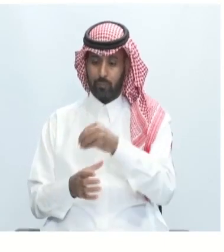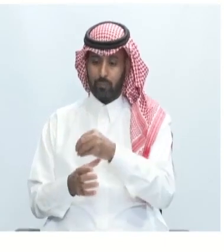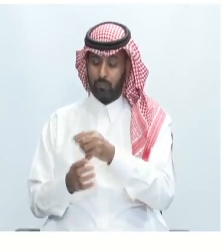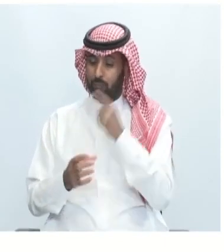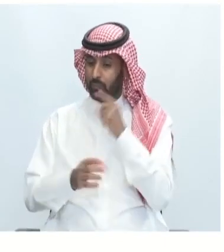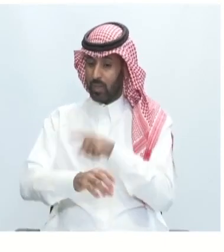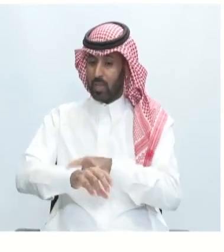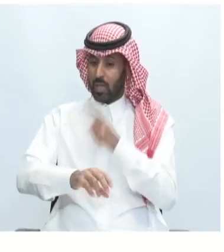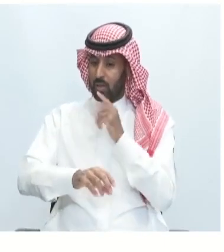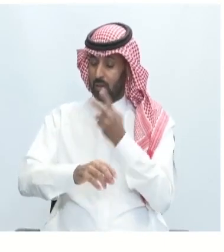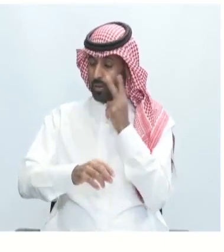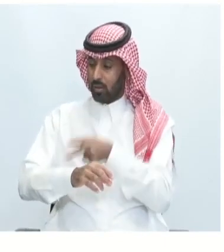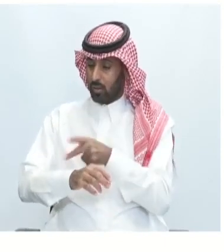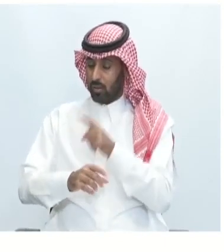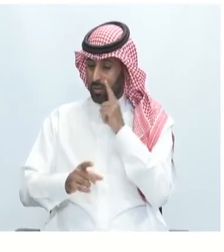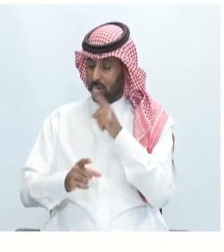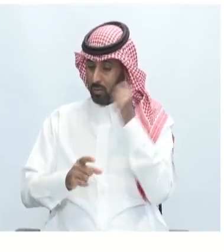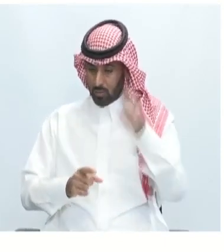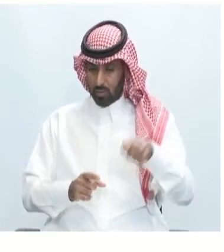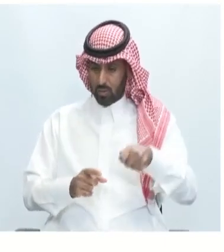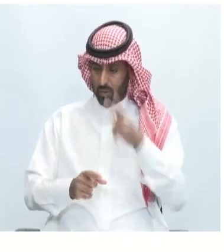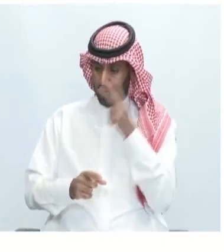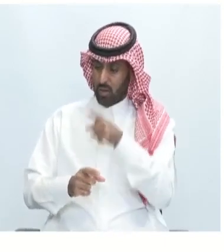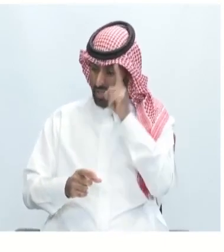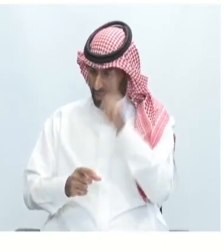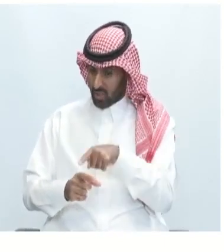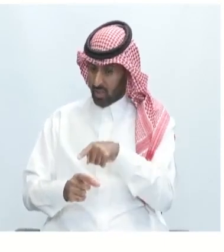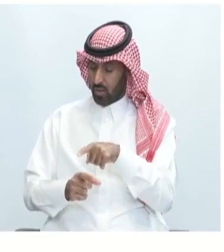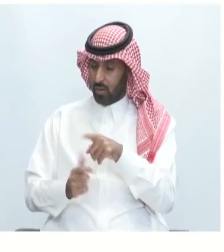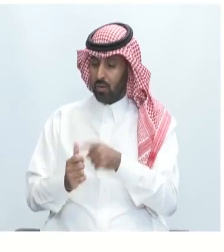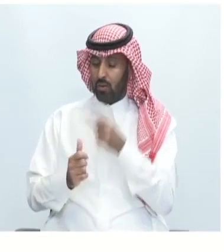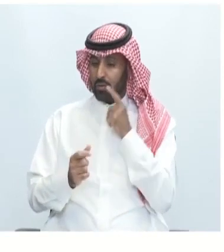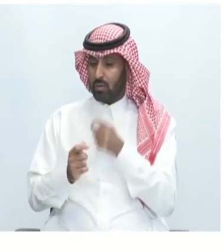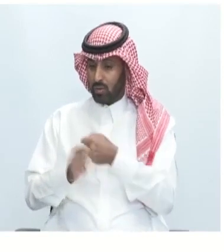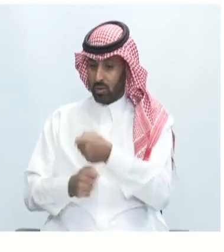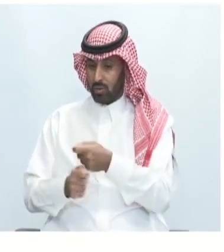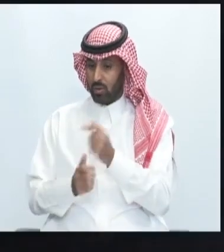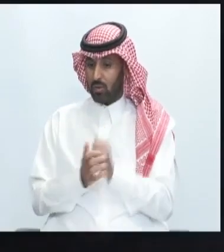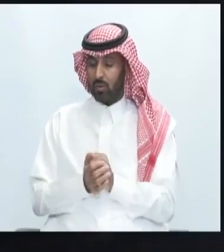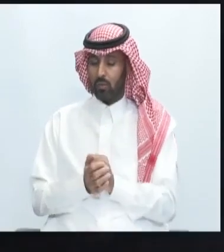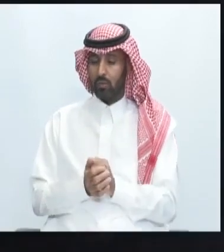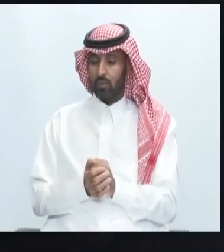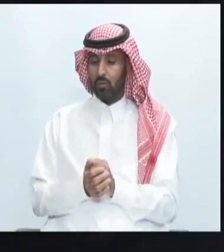jury found the suspect guilty of stealing 40,000 worth of bananas.